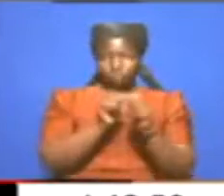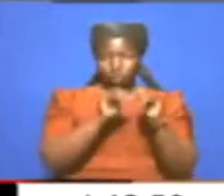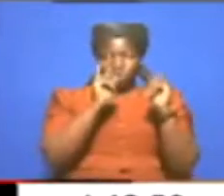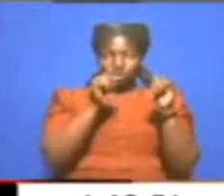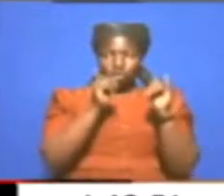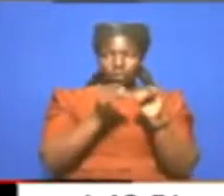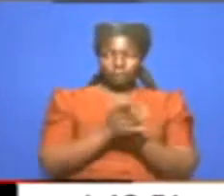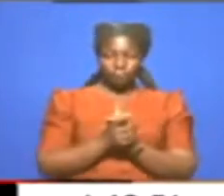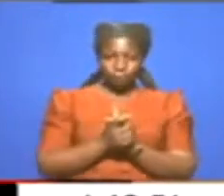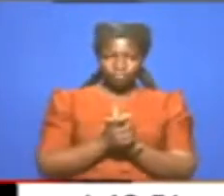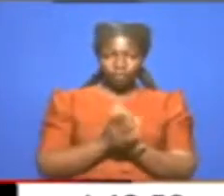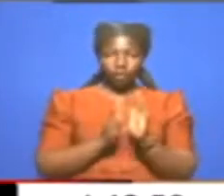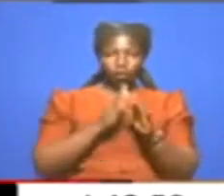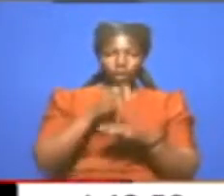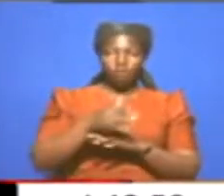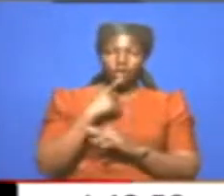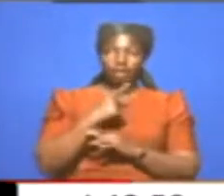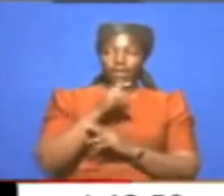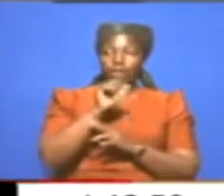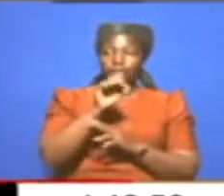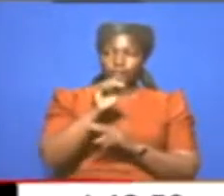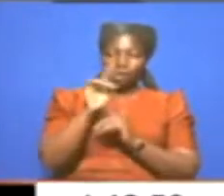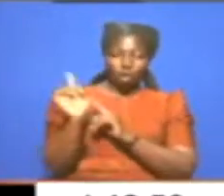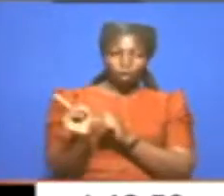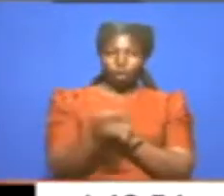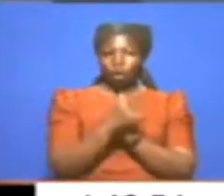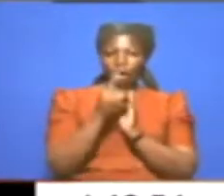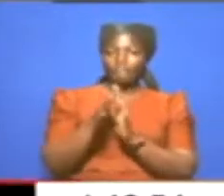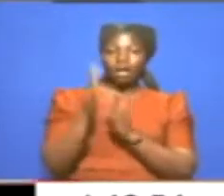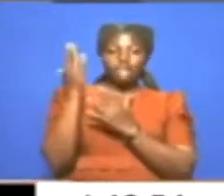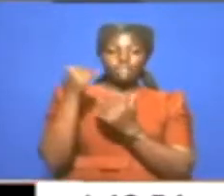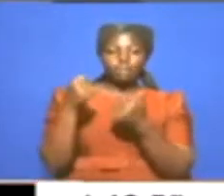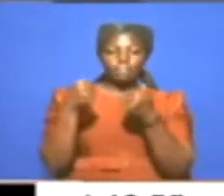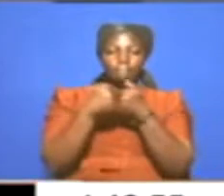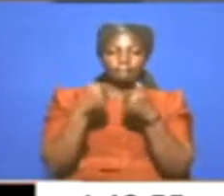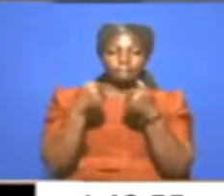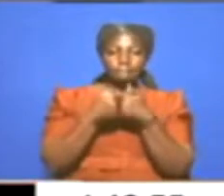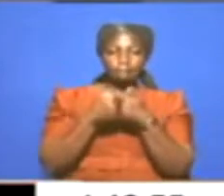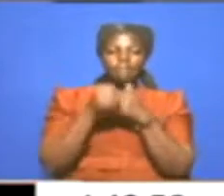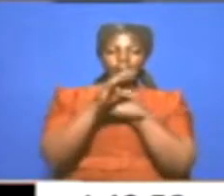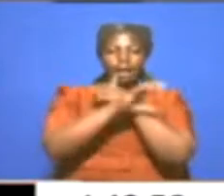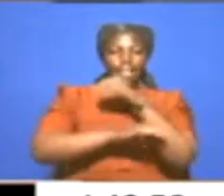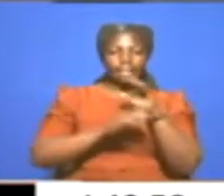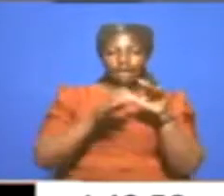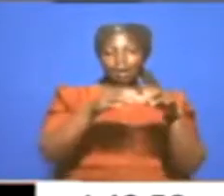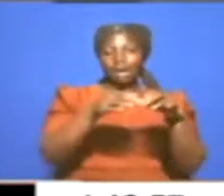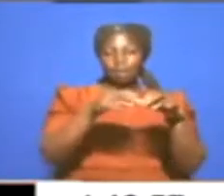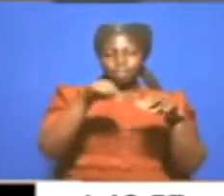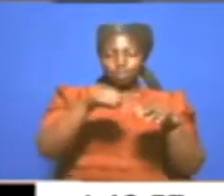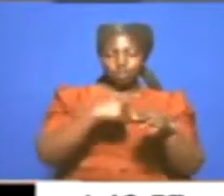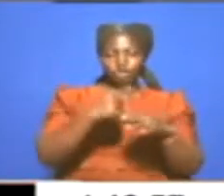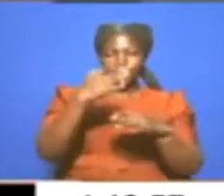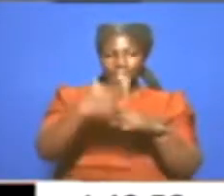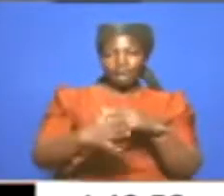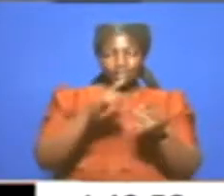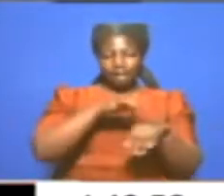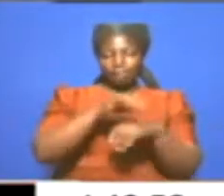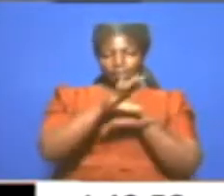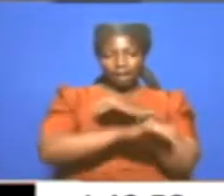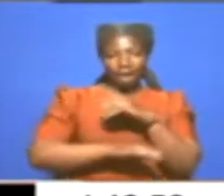Over 150 golfers are expected to battle out at Cardin Country Club course this weekend as the countrywide